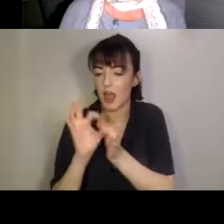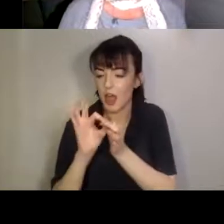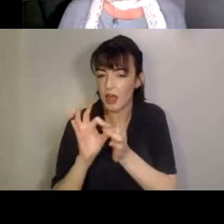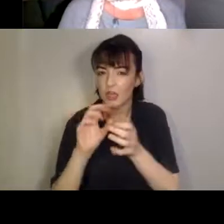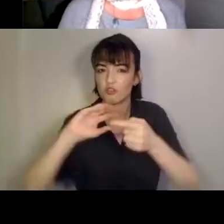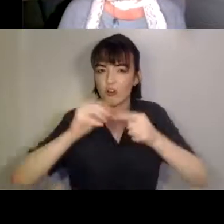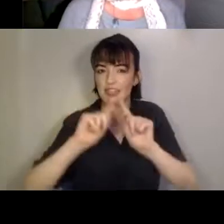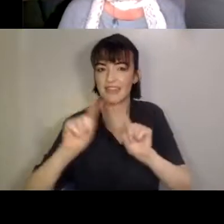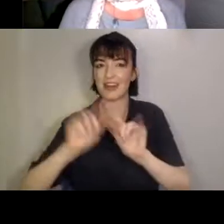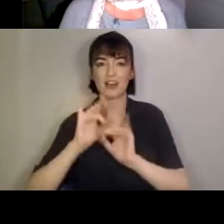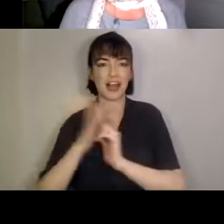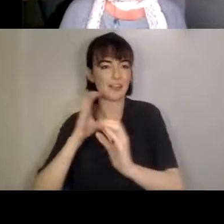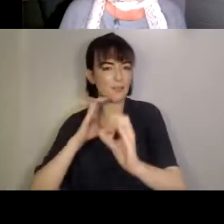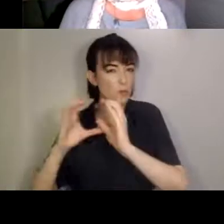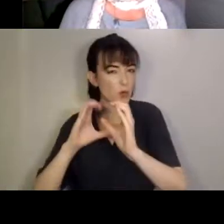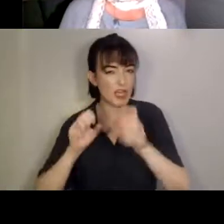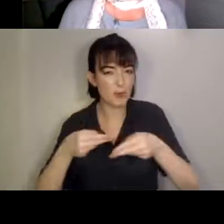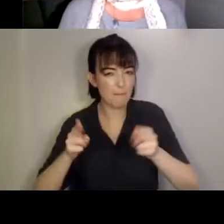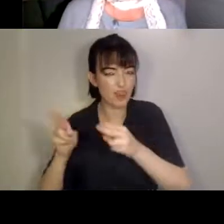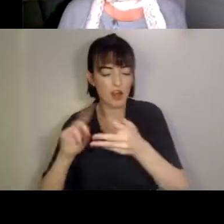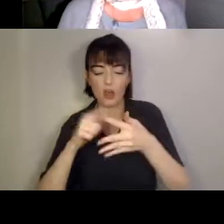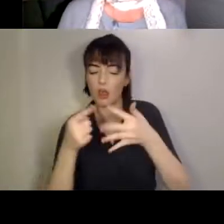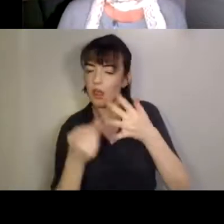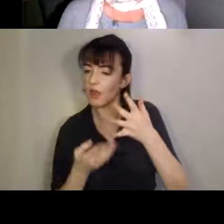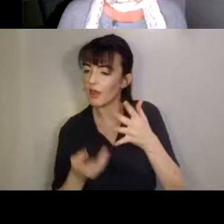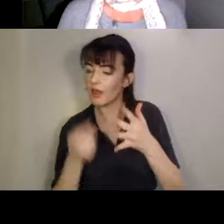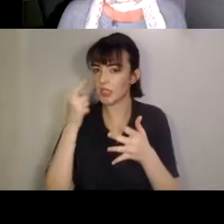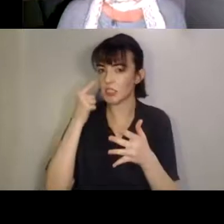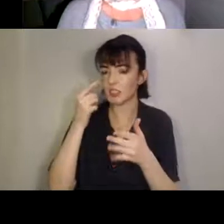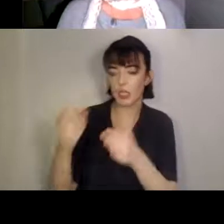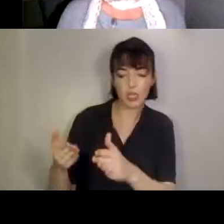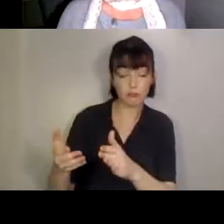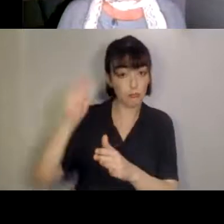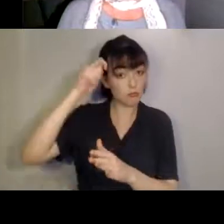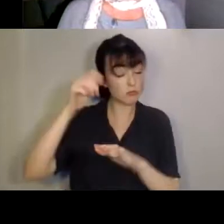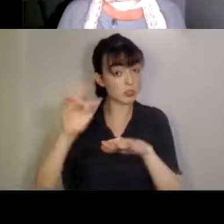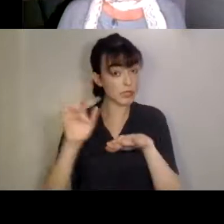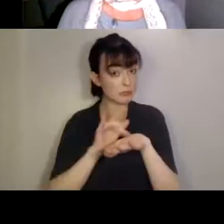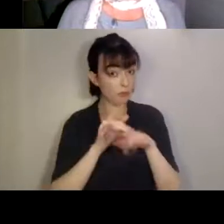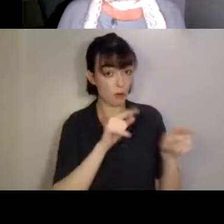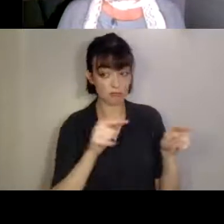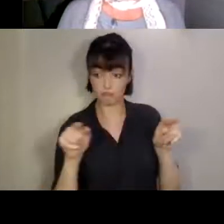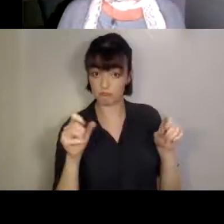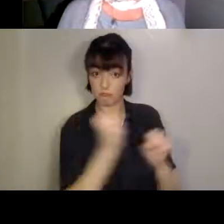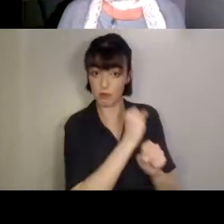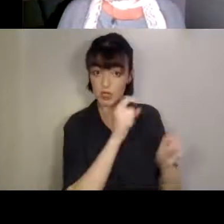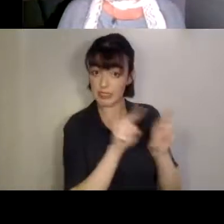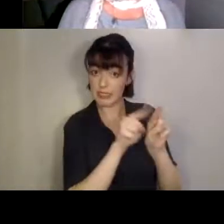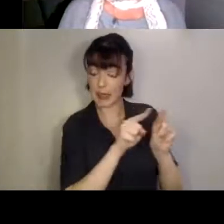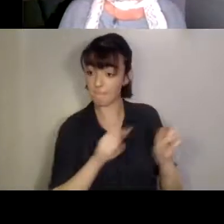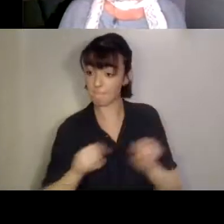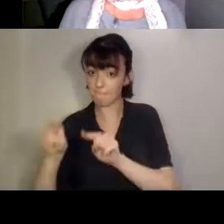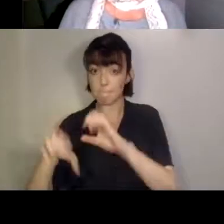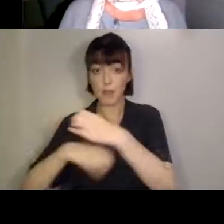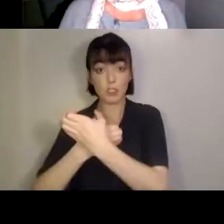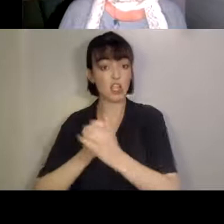contexts and then see whether their test performance actually mirrors what we've seen in other settings. And sometimes